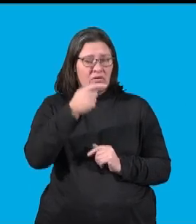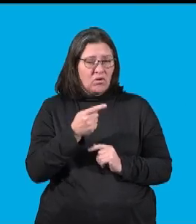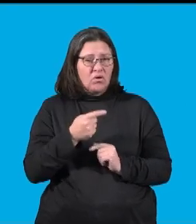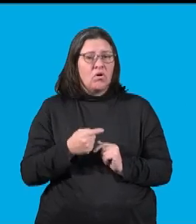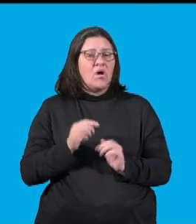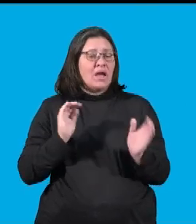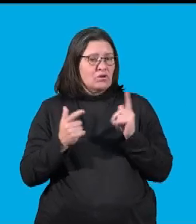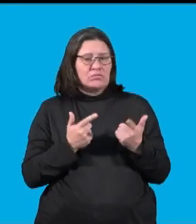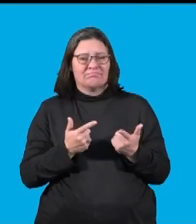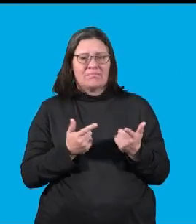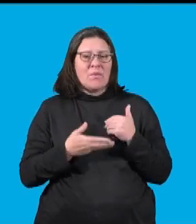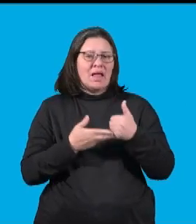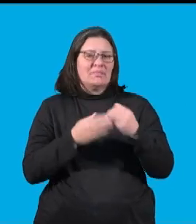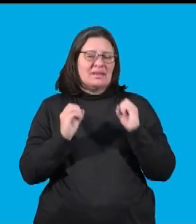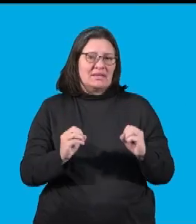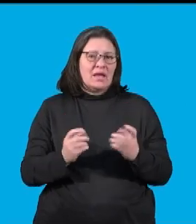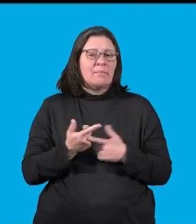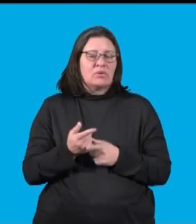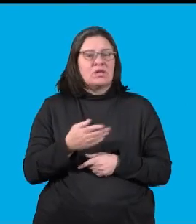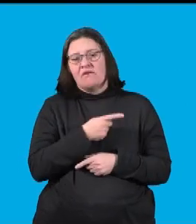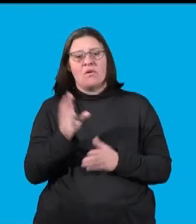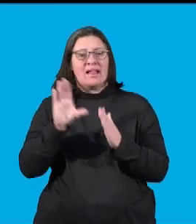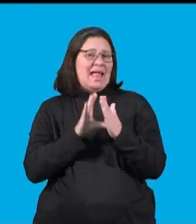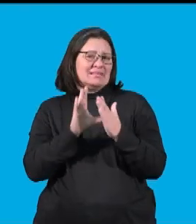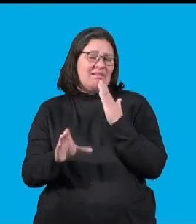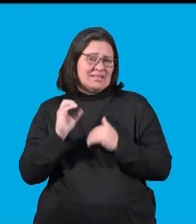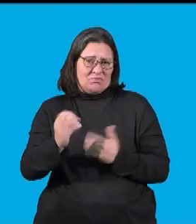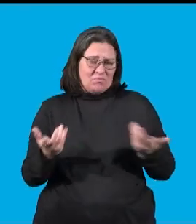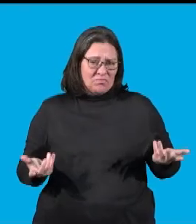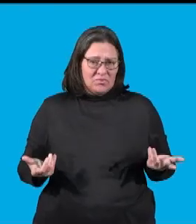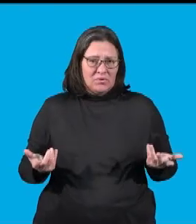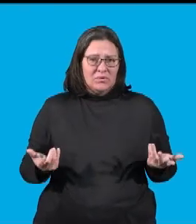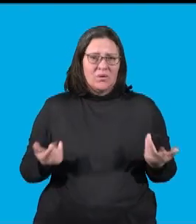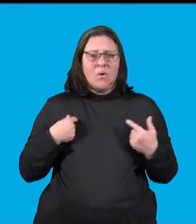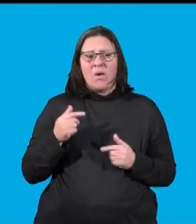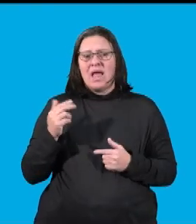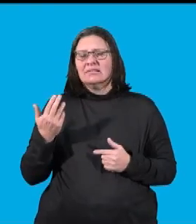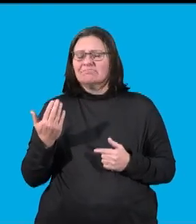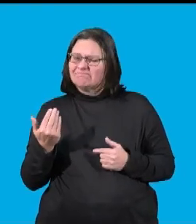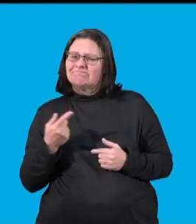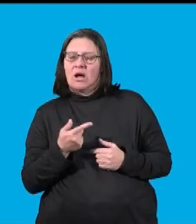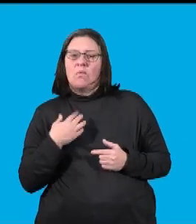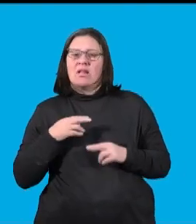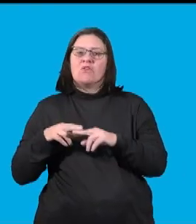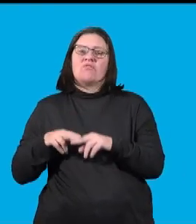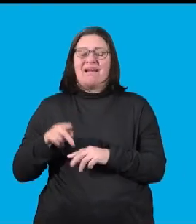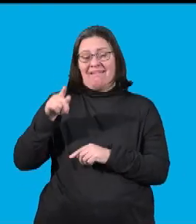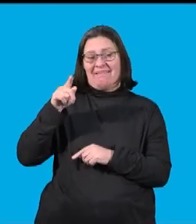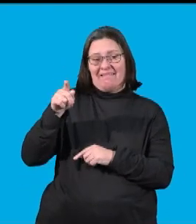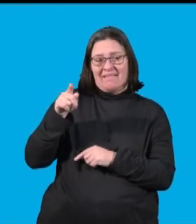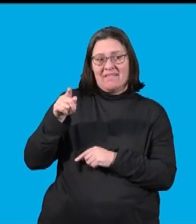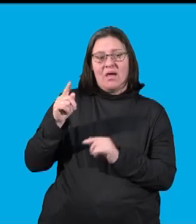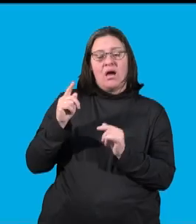0 into this equation is going to take you nowhere, because everything is just going to cancel out to 0. So we suspect already that we're going to